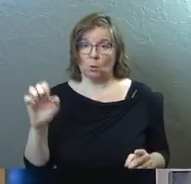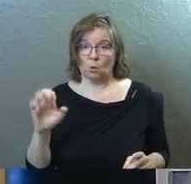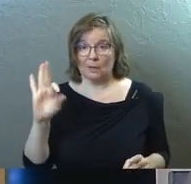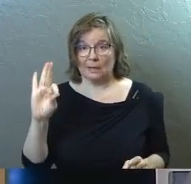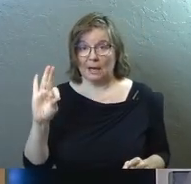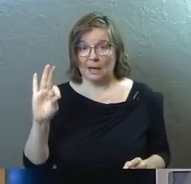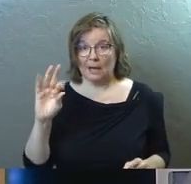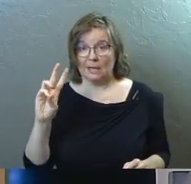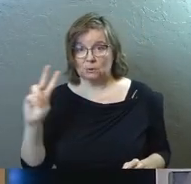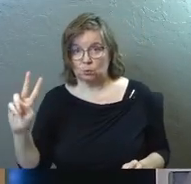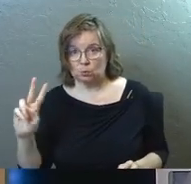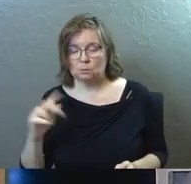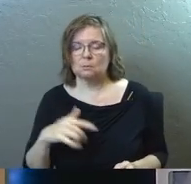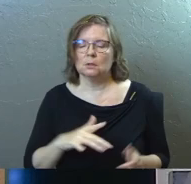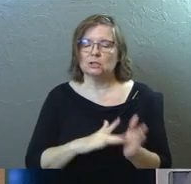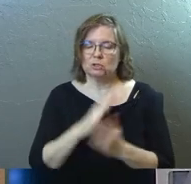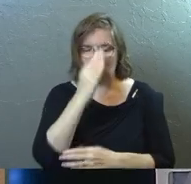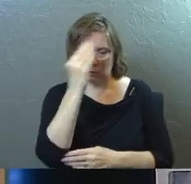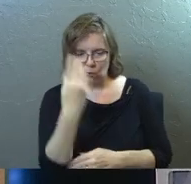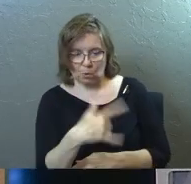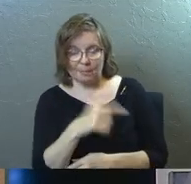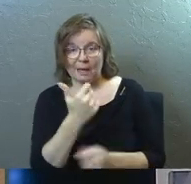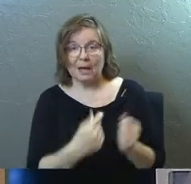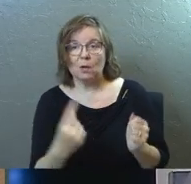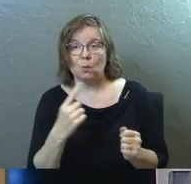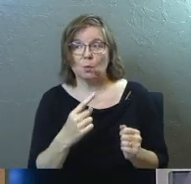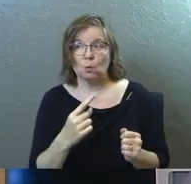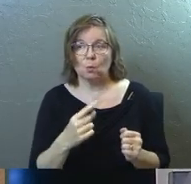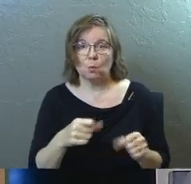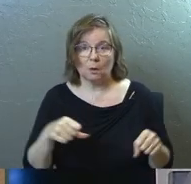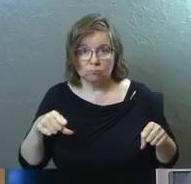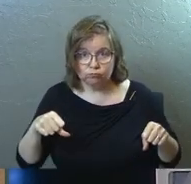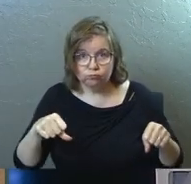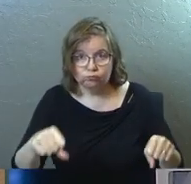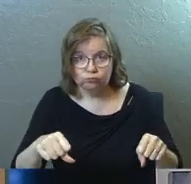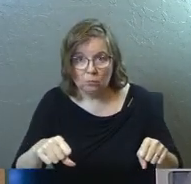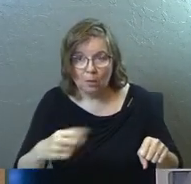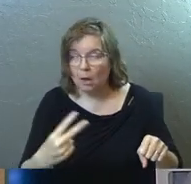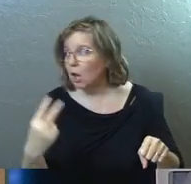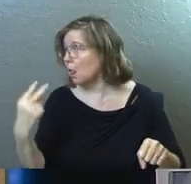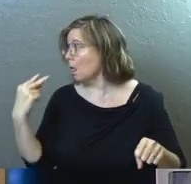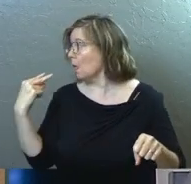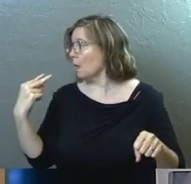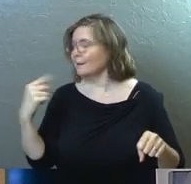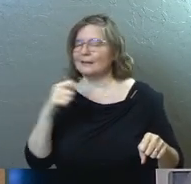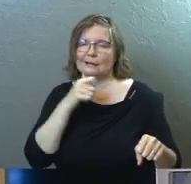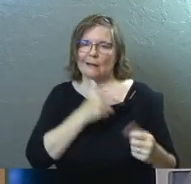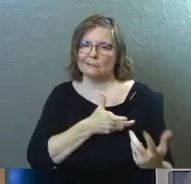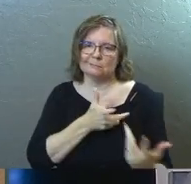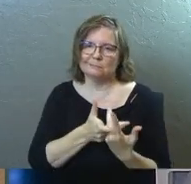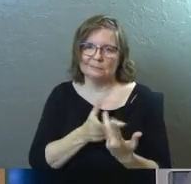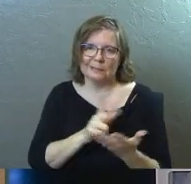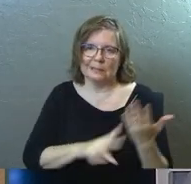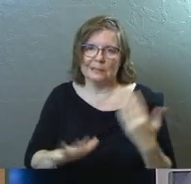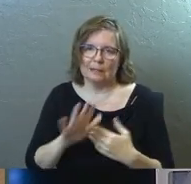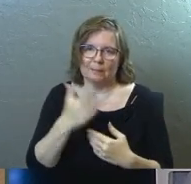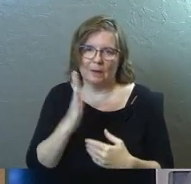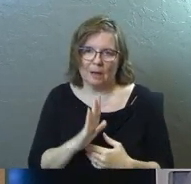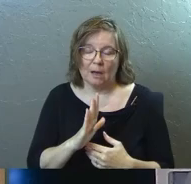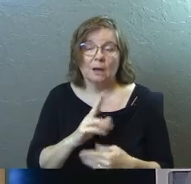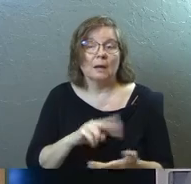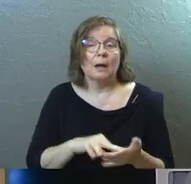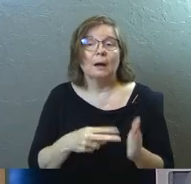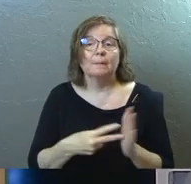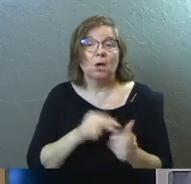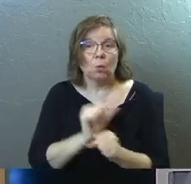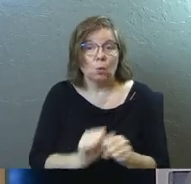Luke 9:62. It says, "But Jesus told them, anyone who puts a hand to the plow and then looks back is not fit for the kingdom of God." This is an